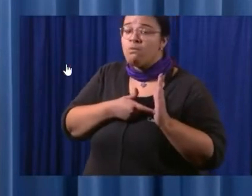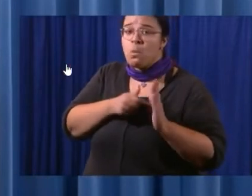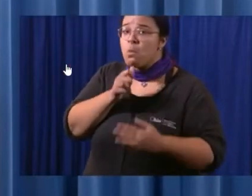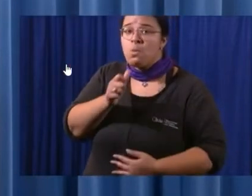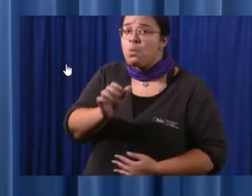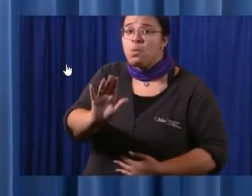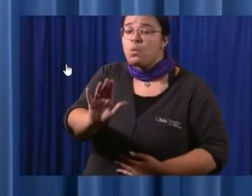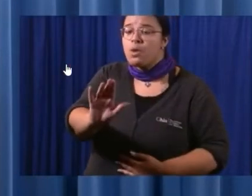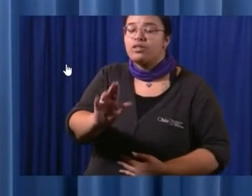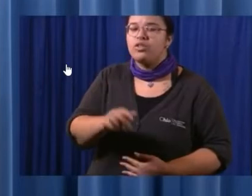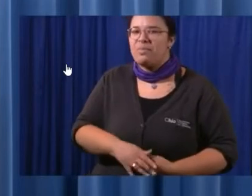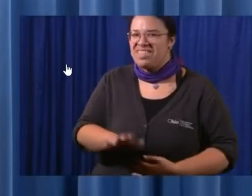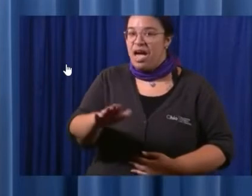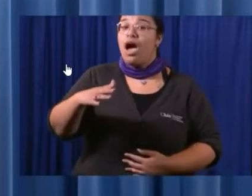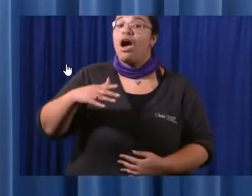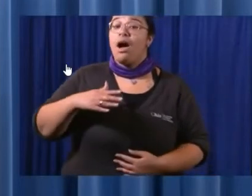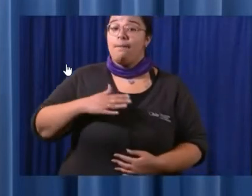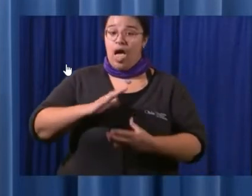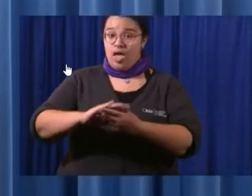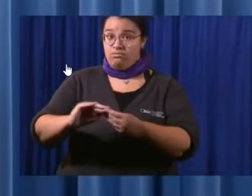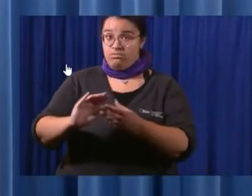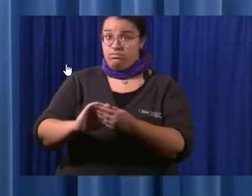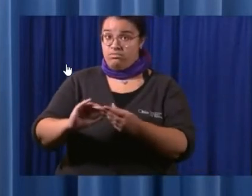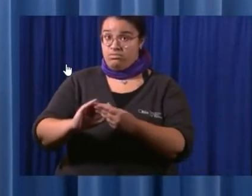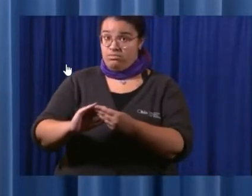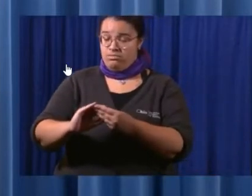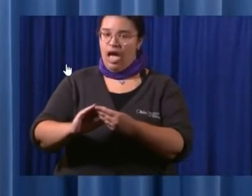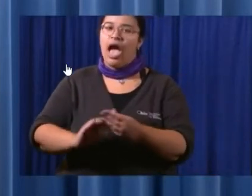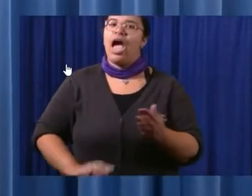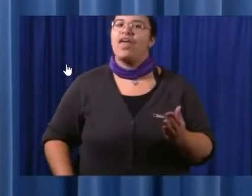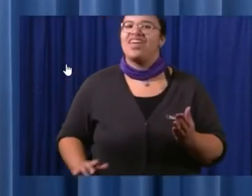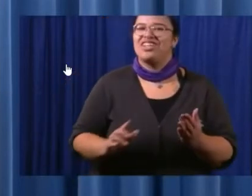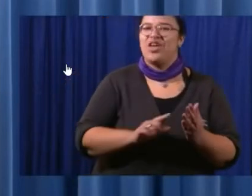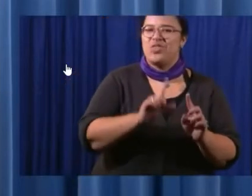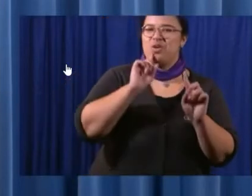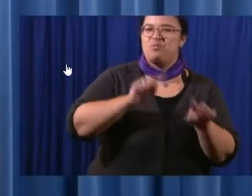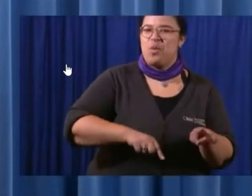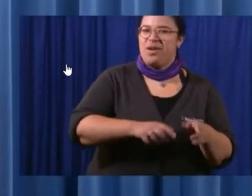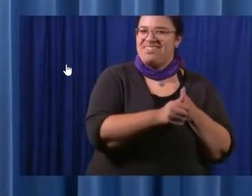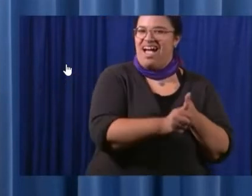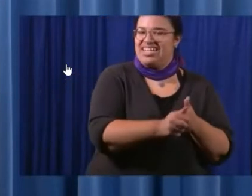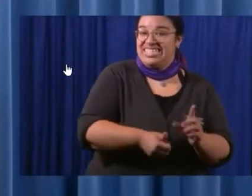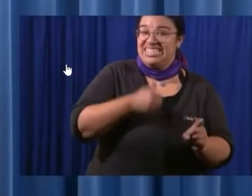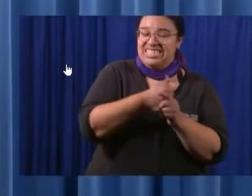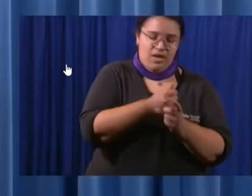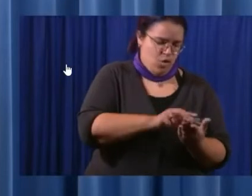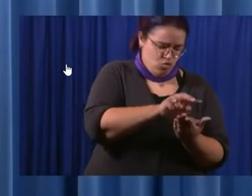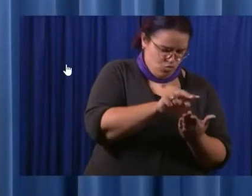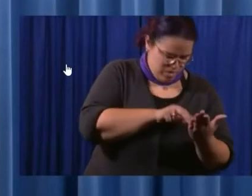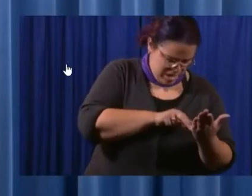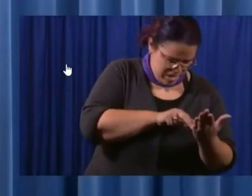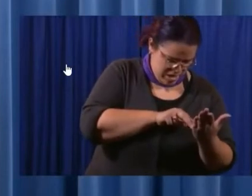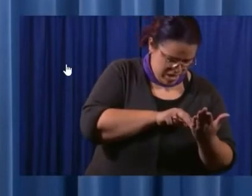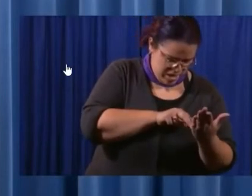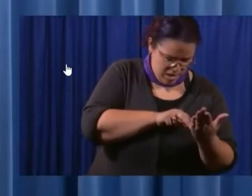said, and then when you read the report, the only requirement is that we're going